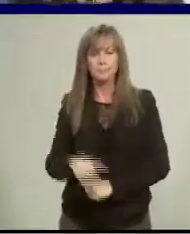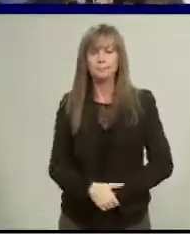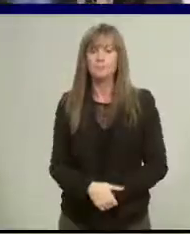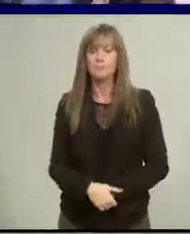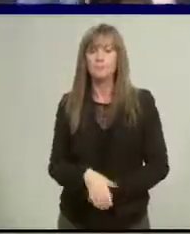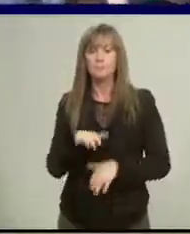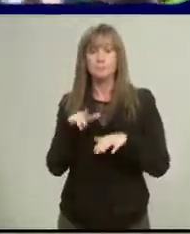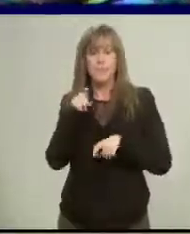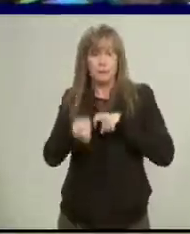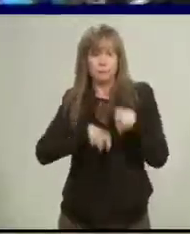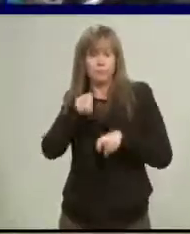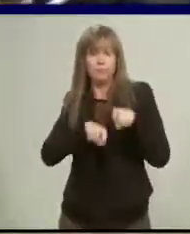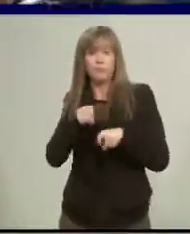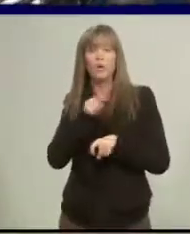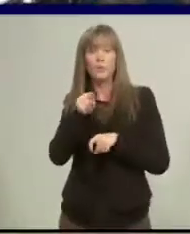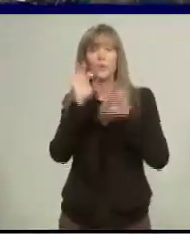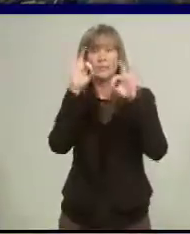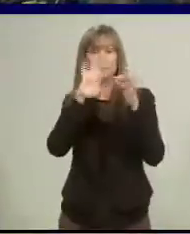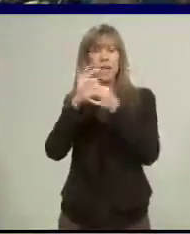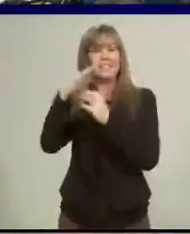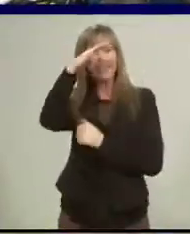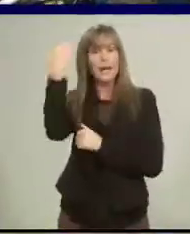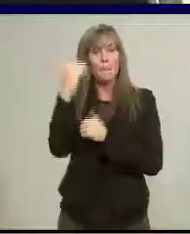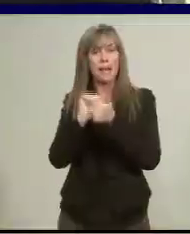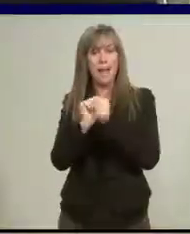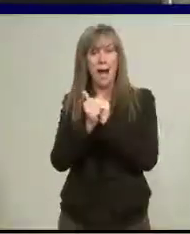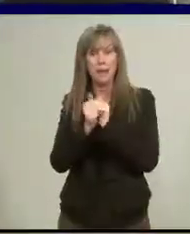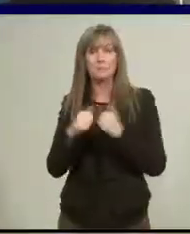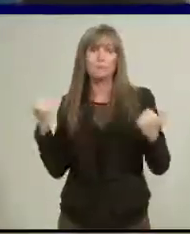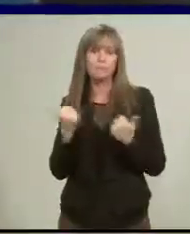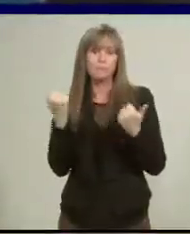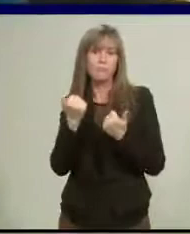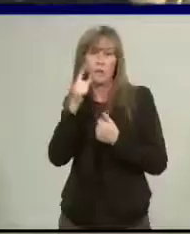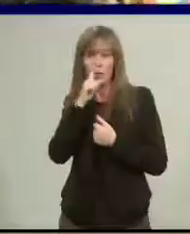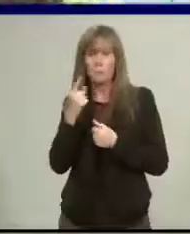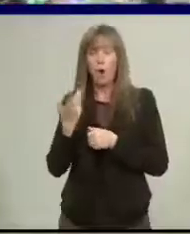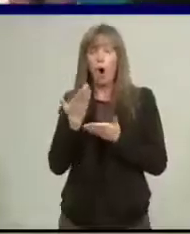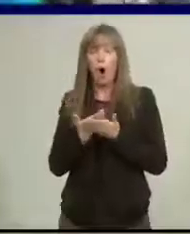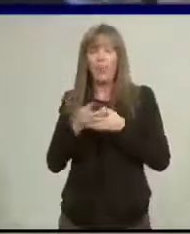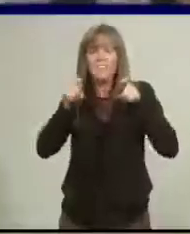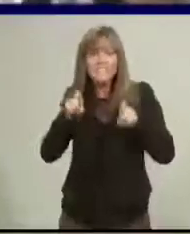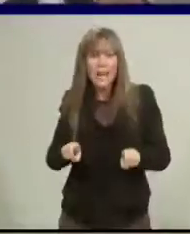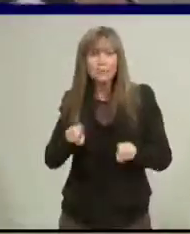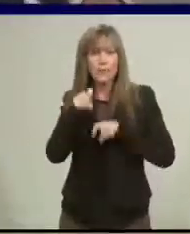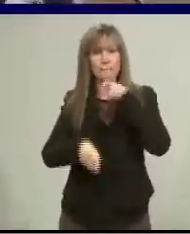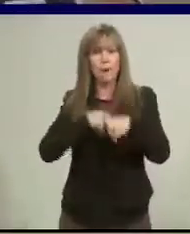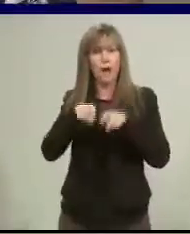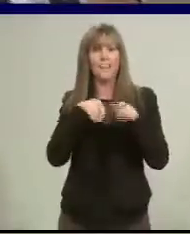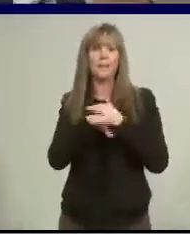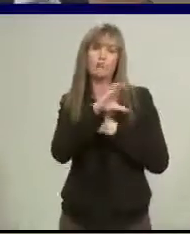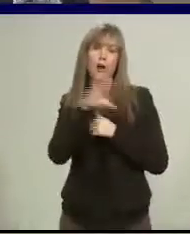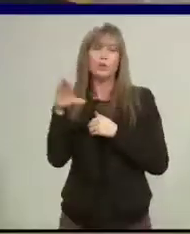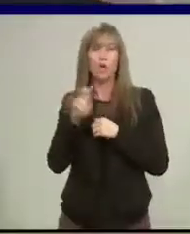Cycling their way to the Special Olympic World Summer Games. Dozens taking to stationary bikes in Christchurch's own Tour